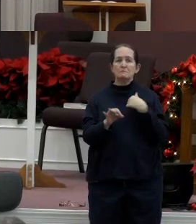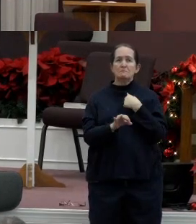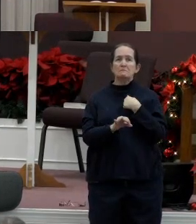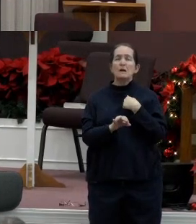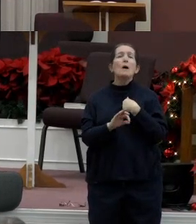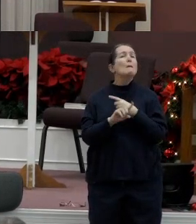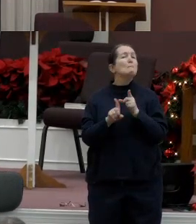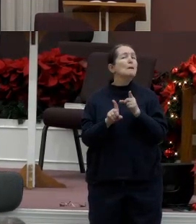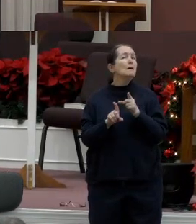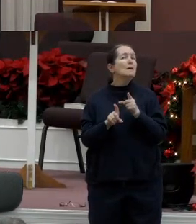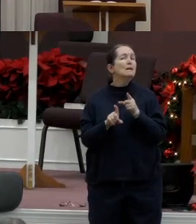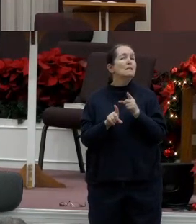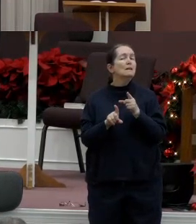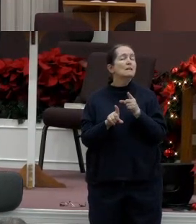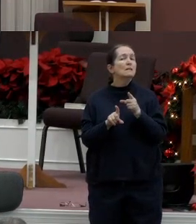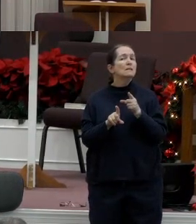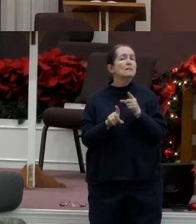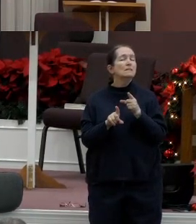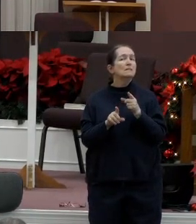But you know,